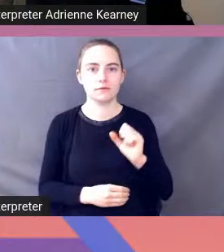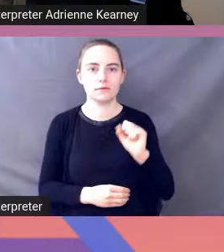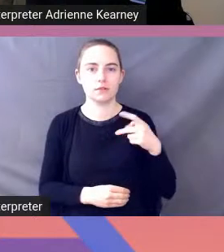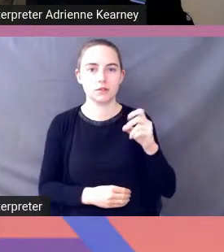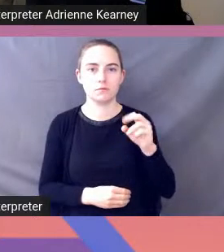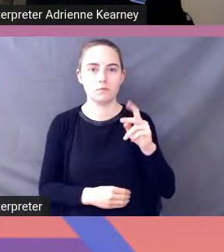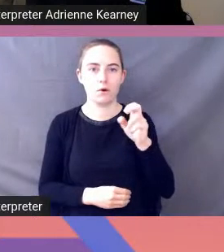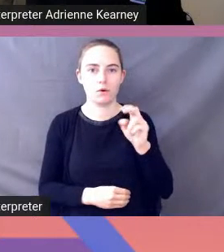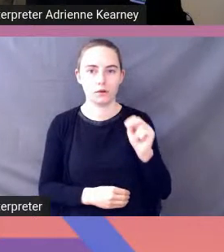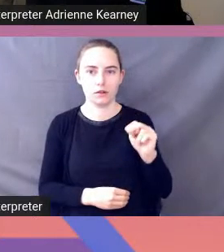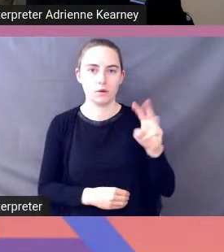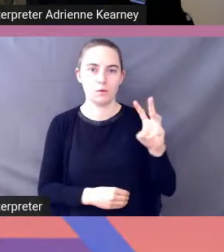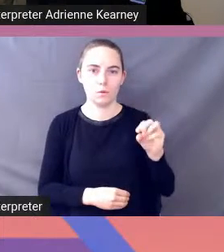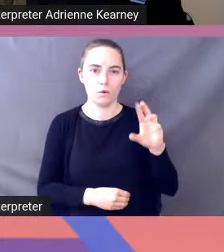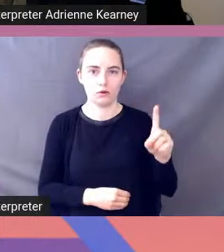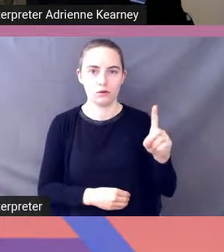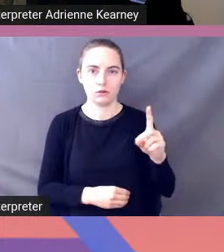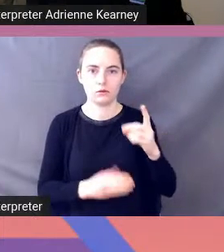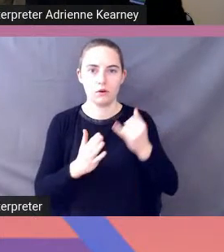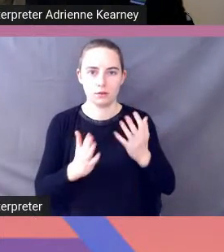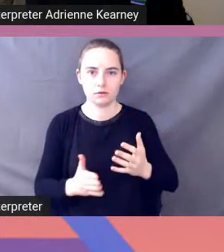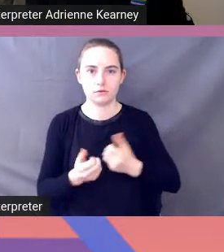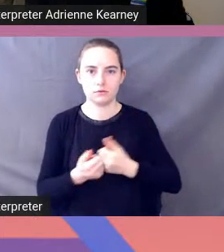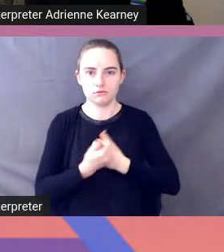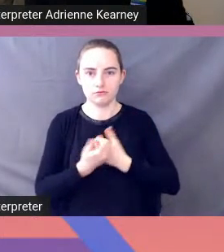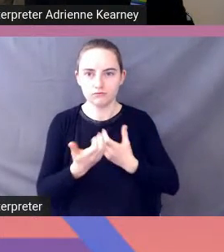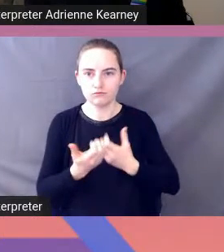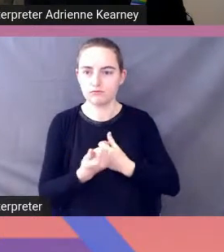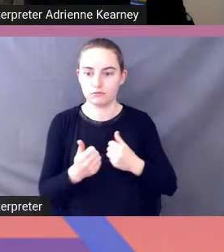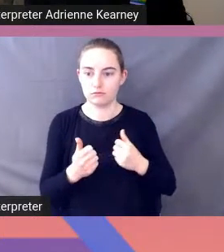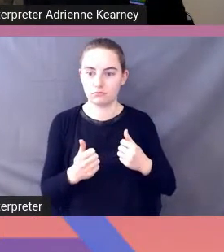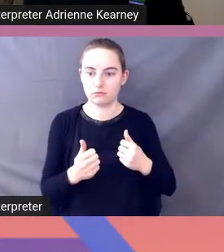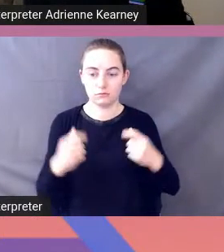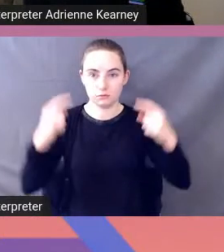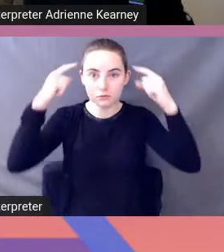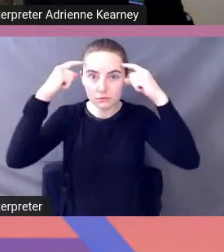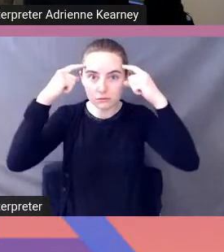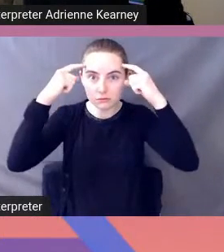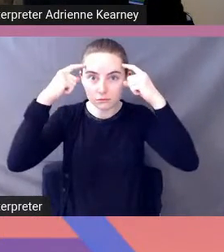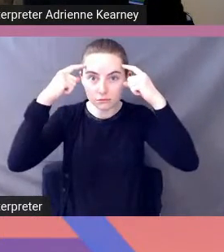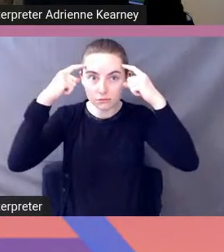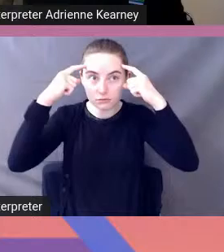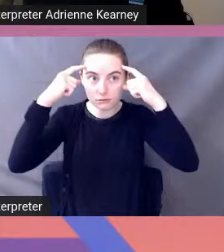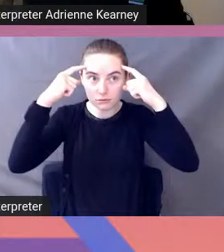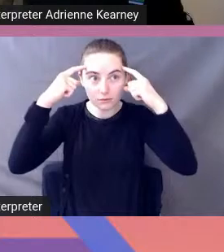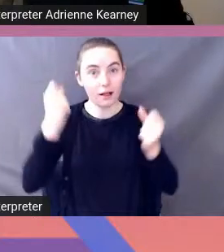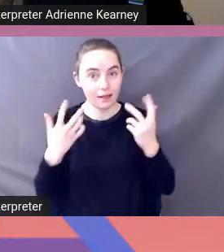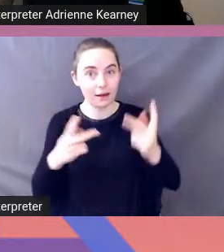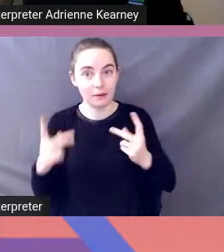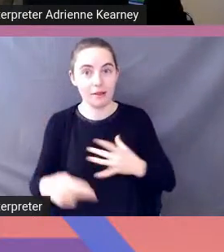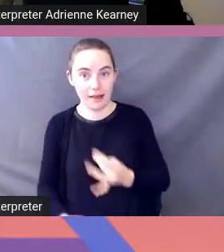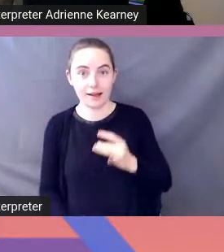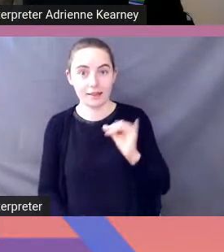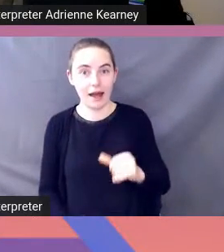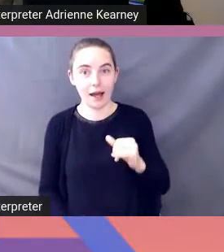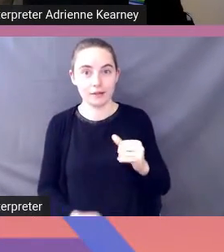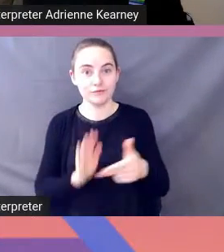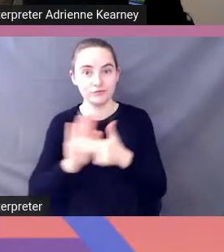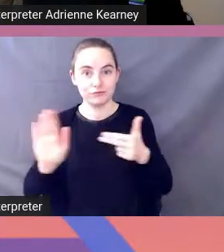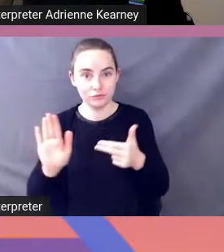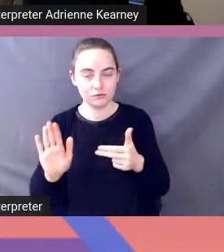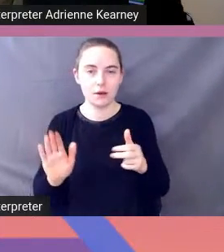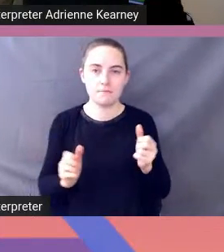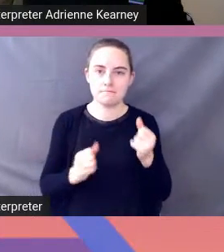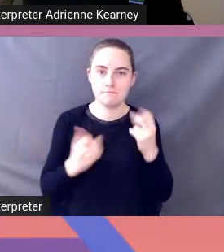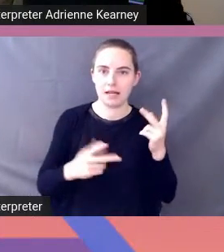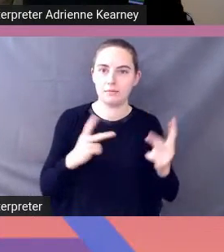voice. This offends people. Okay. Like, there's a lot of people who like this on my hat, but there's people out there who are very